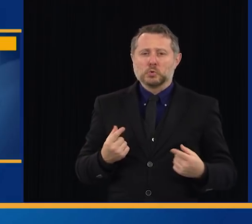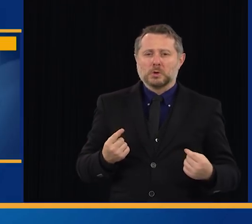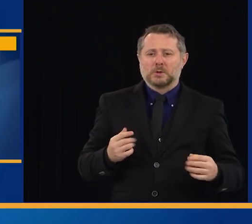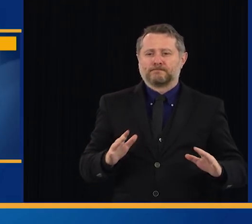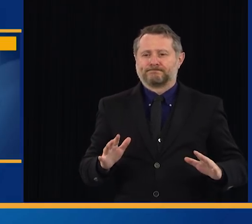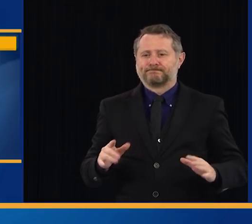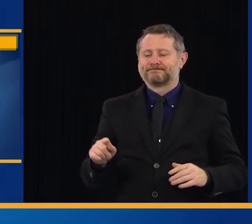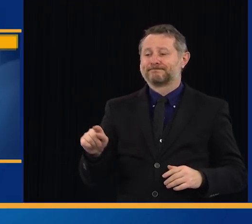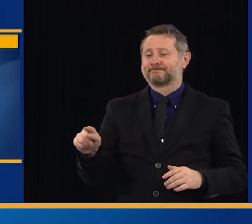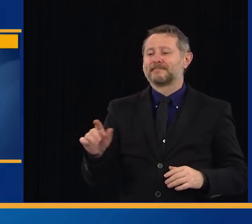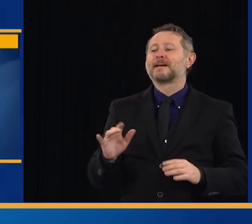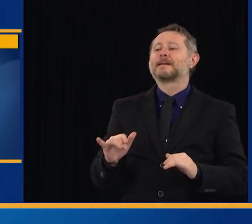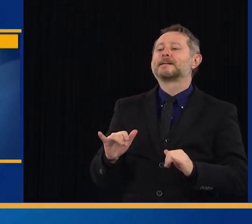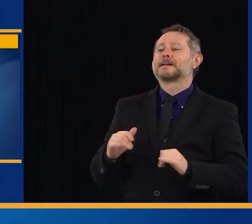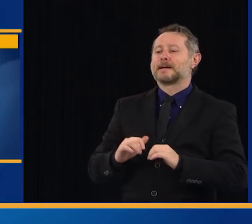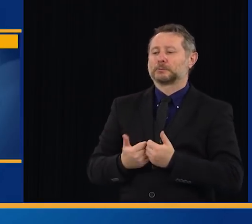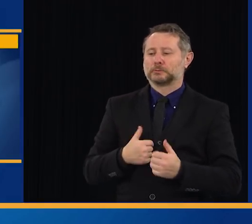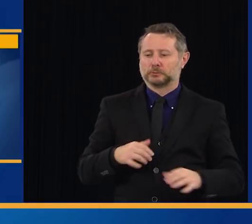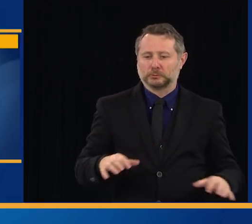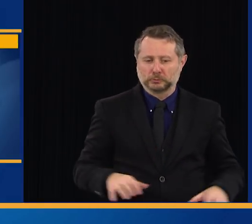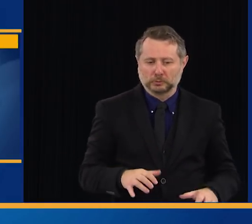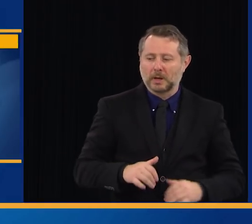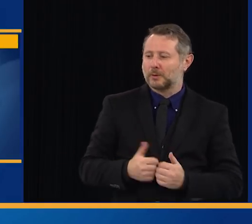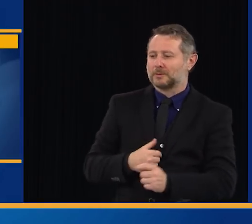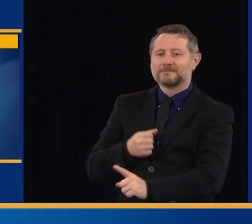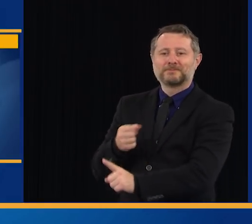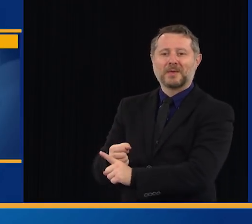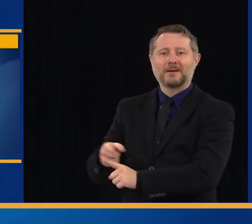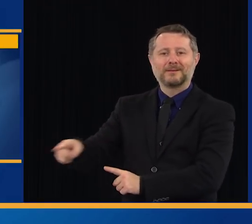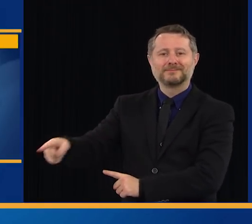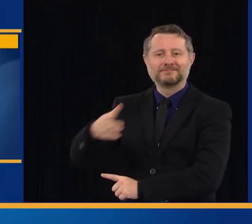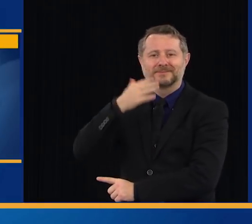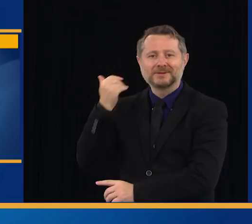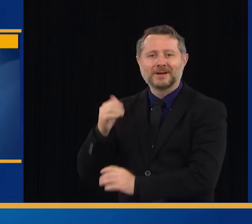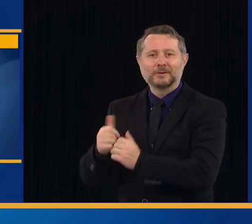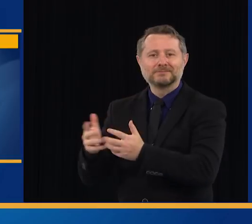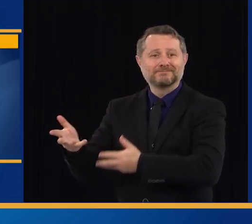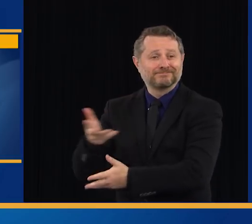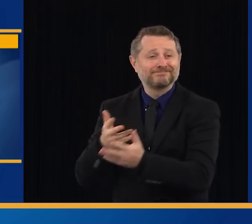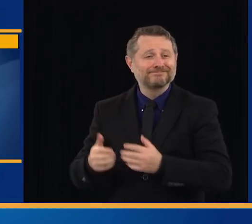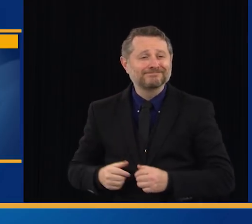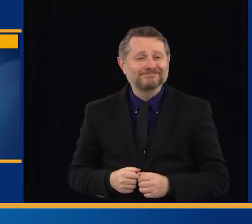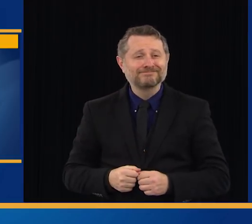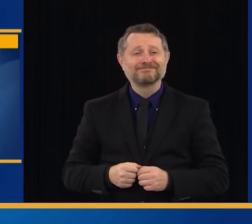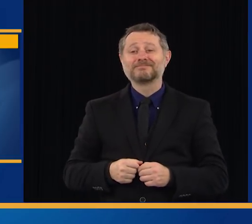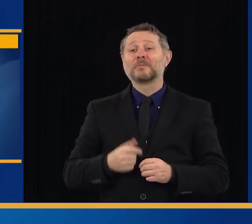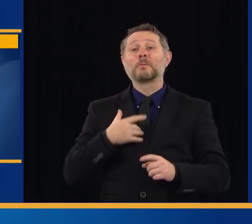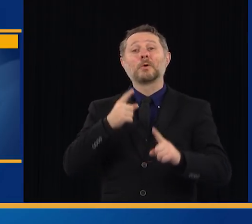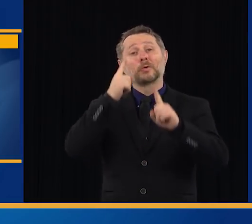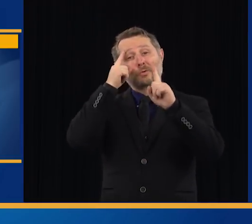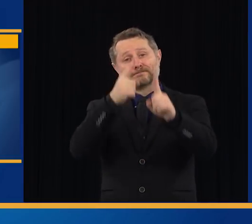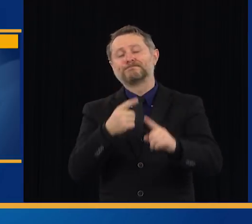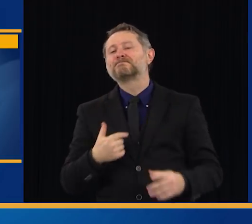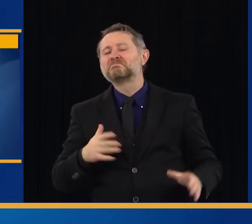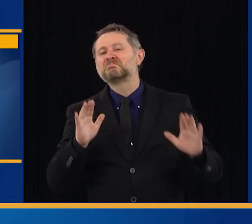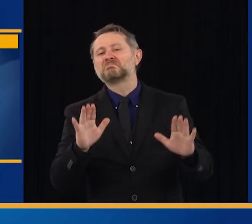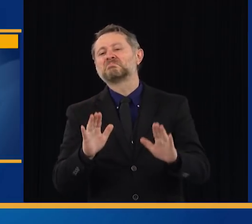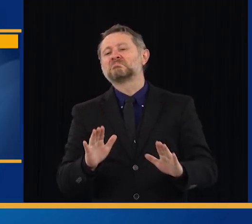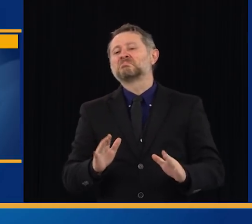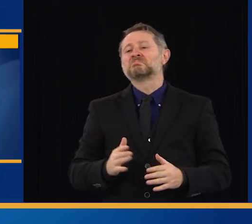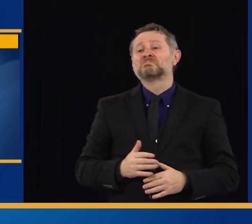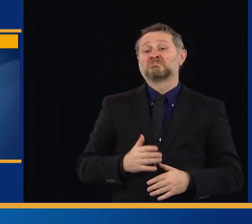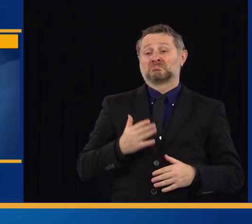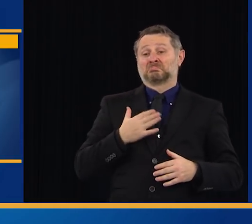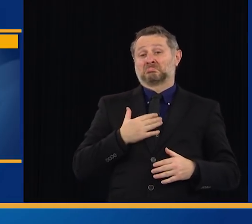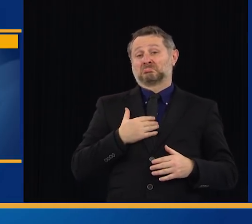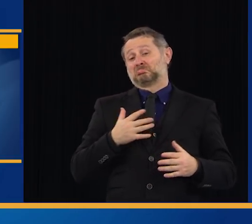and relative to the overall goal. But I will tell you, and I don't know that people truly